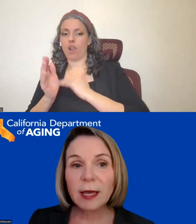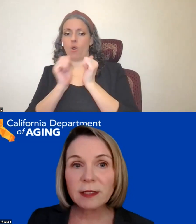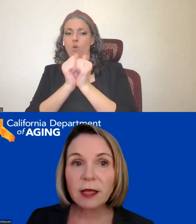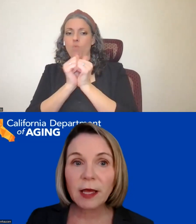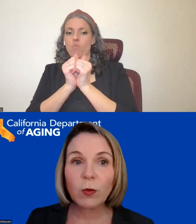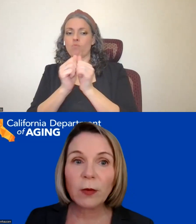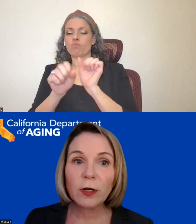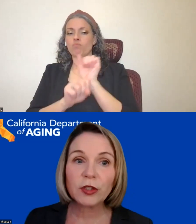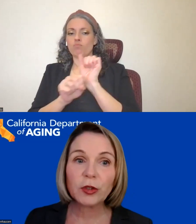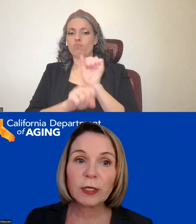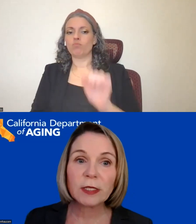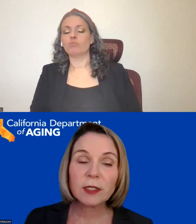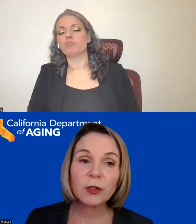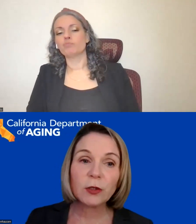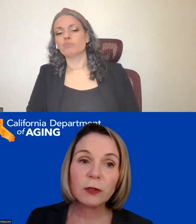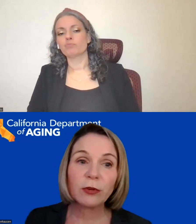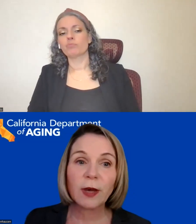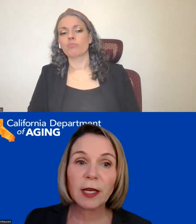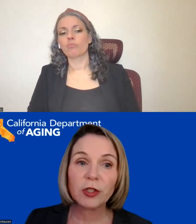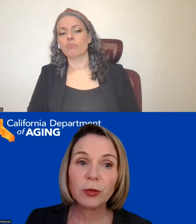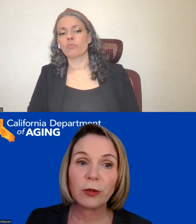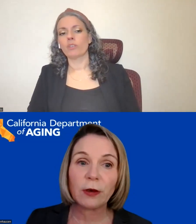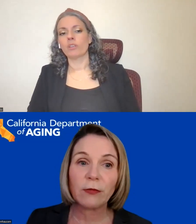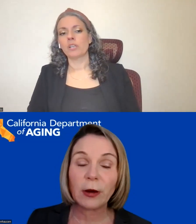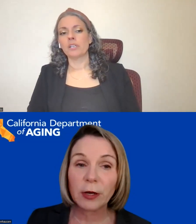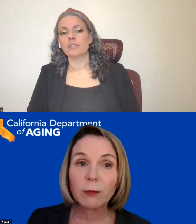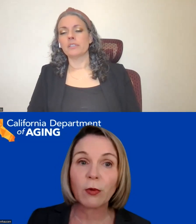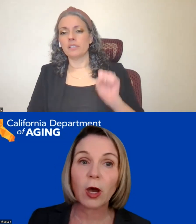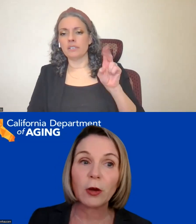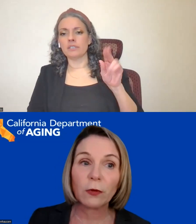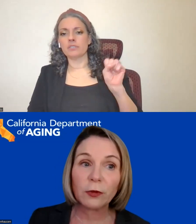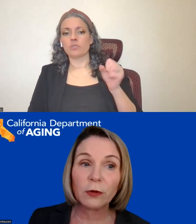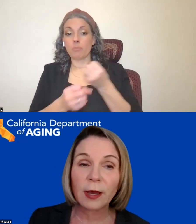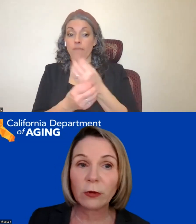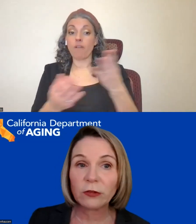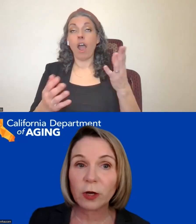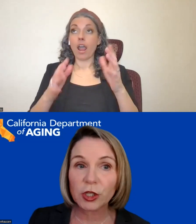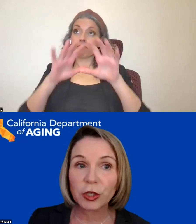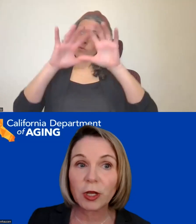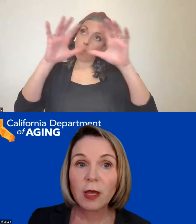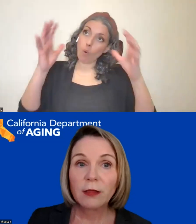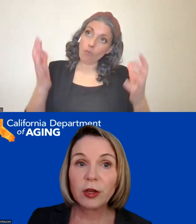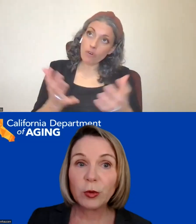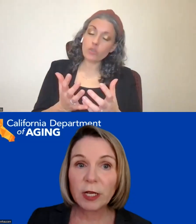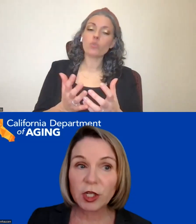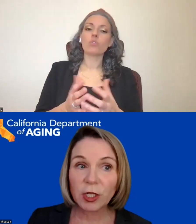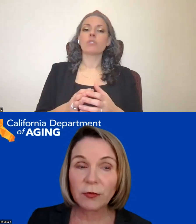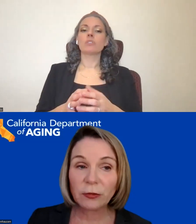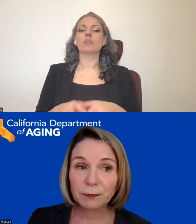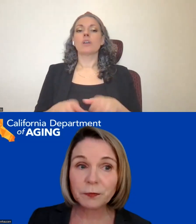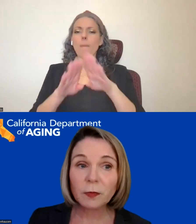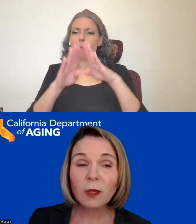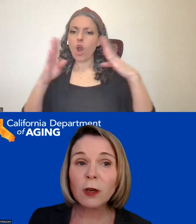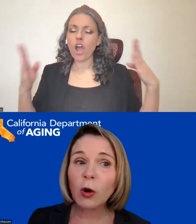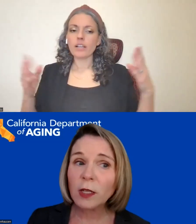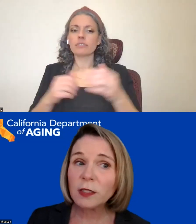So in the next slide, what I want to do is Susan provided you with a very broad overview of how we structured the new